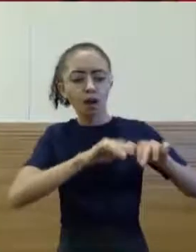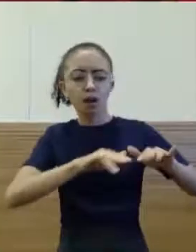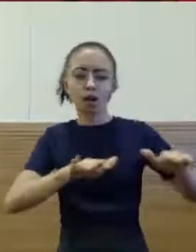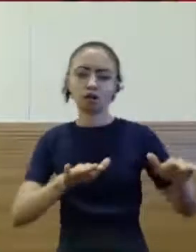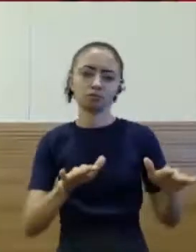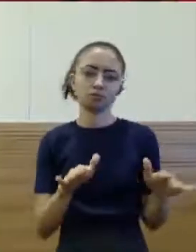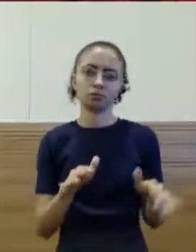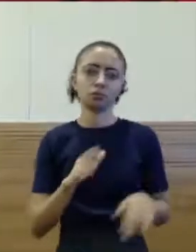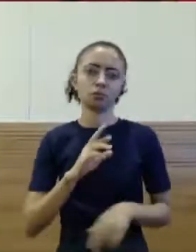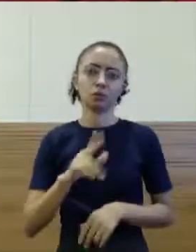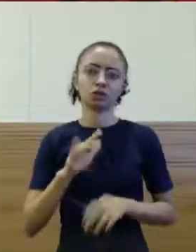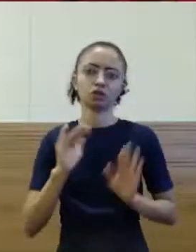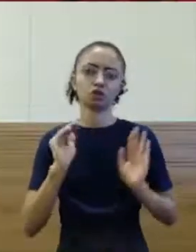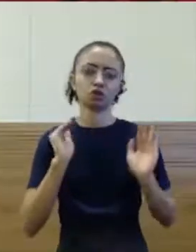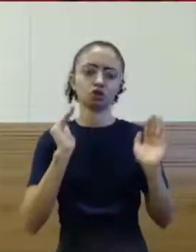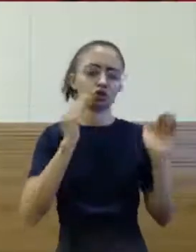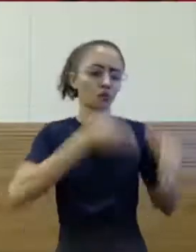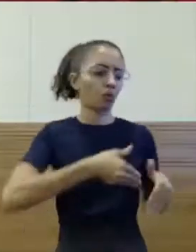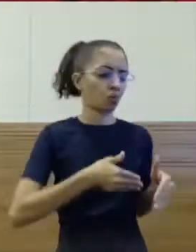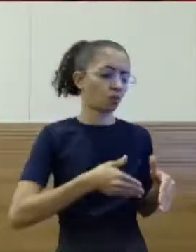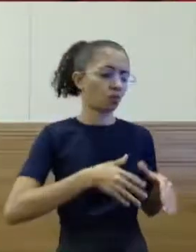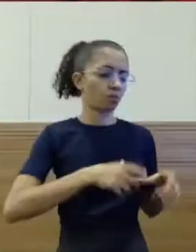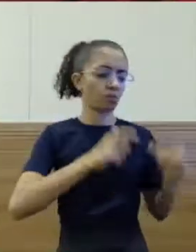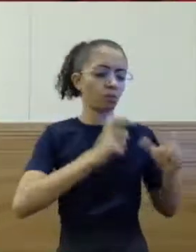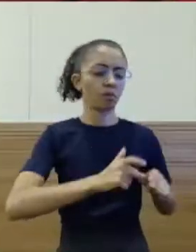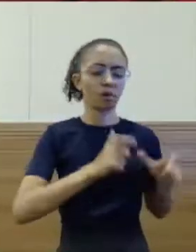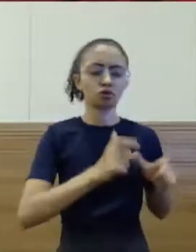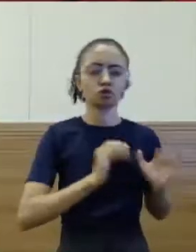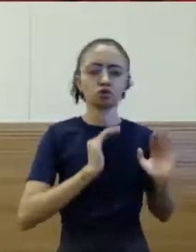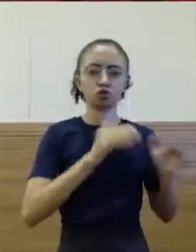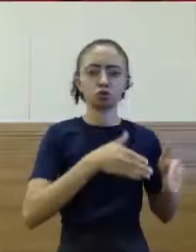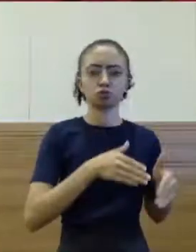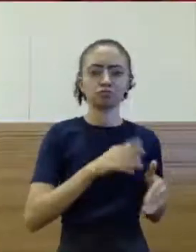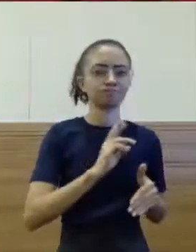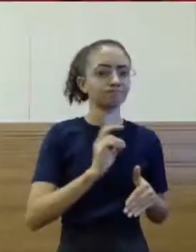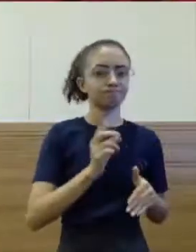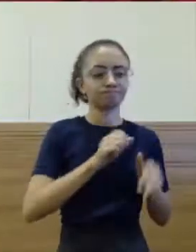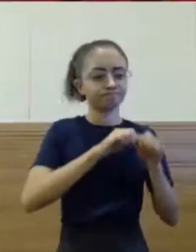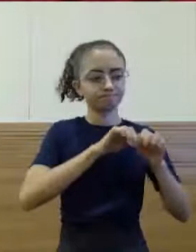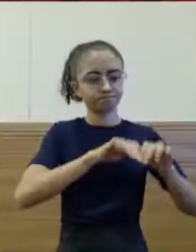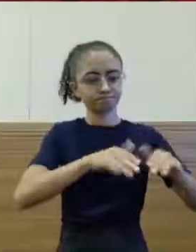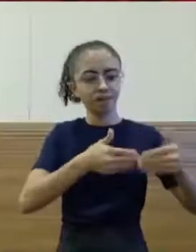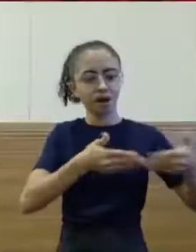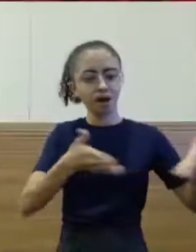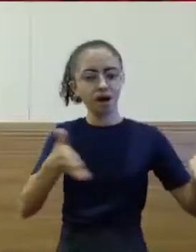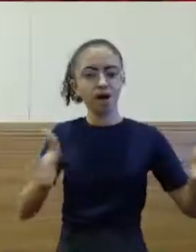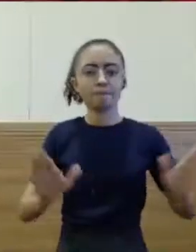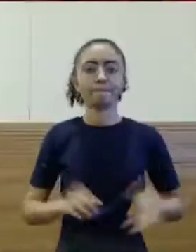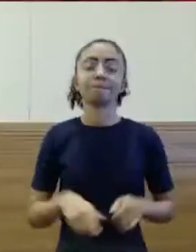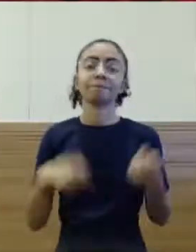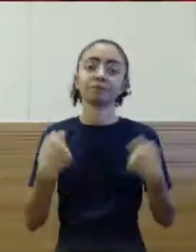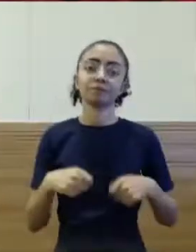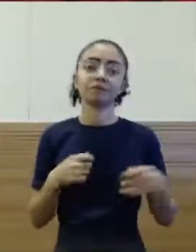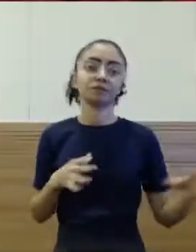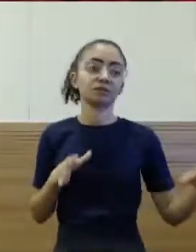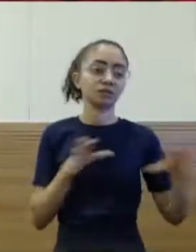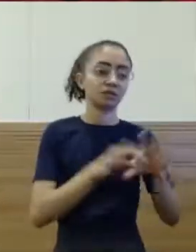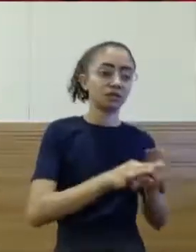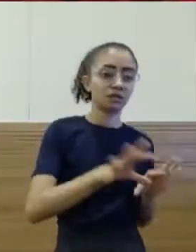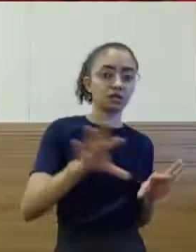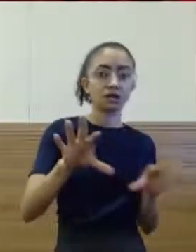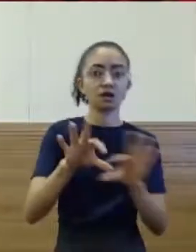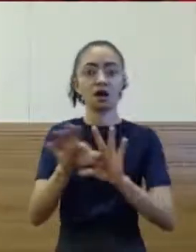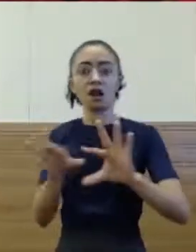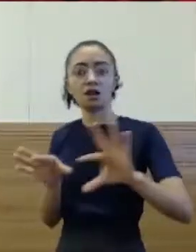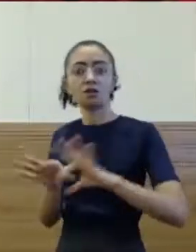guides, and for that, it is important to have strategic alliances with other